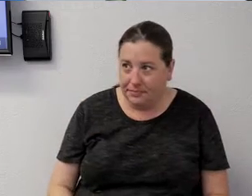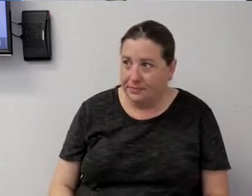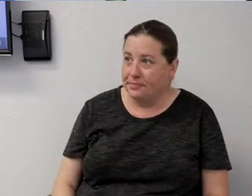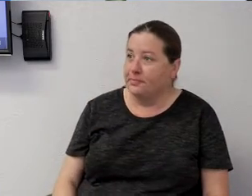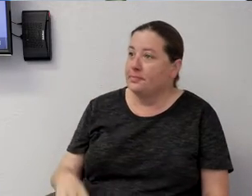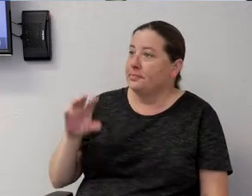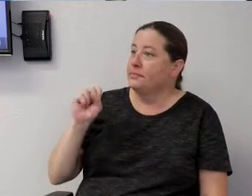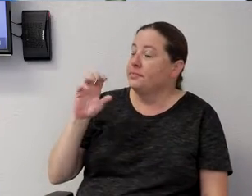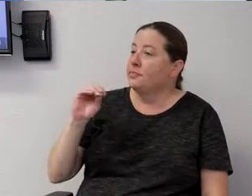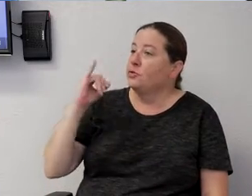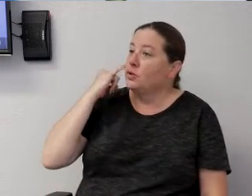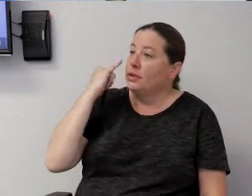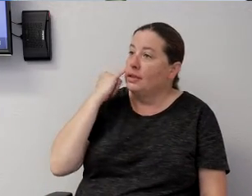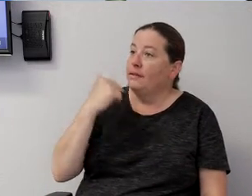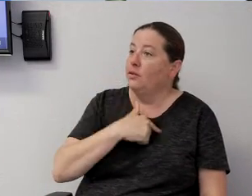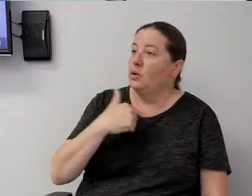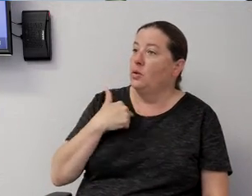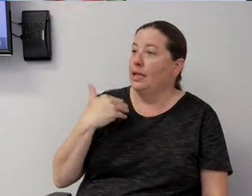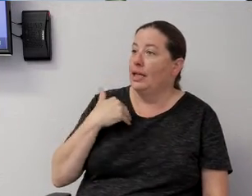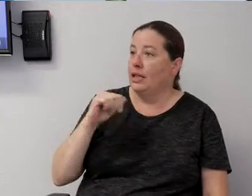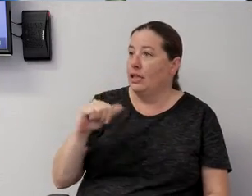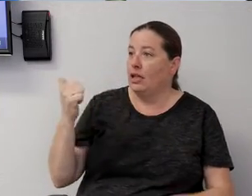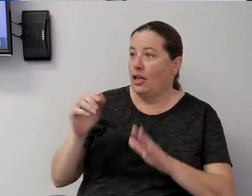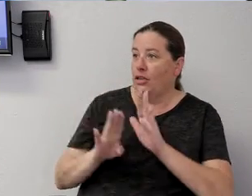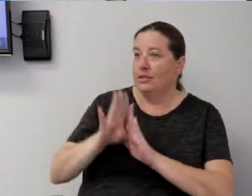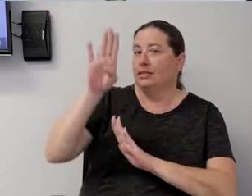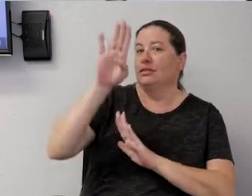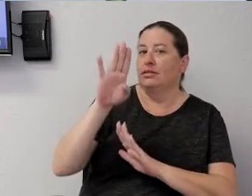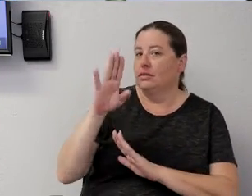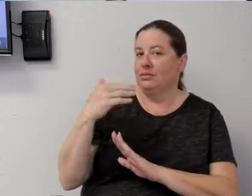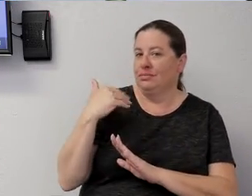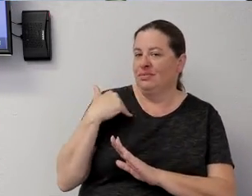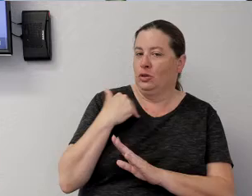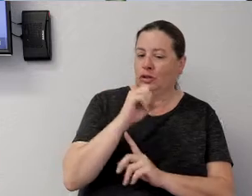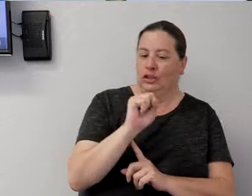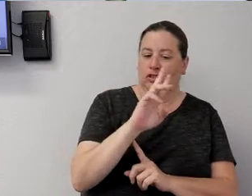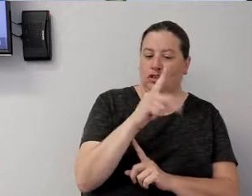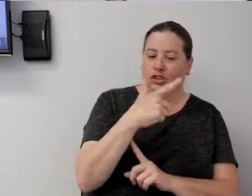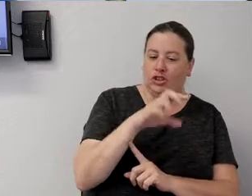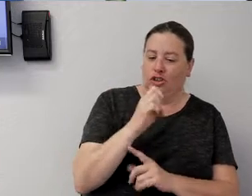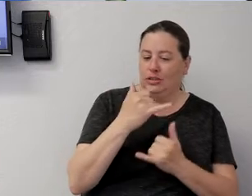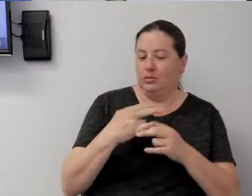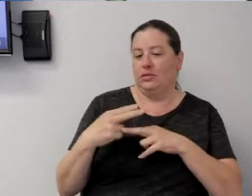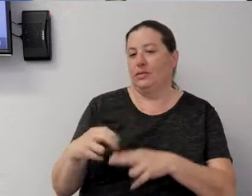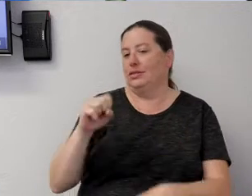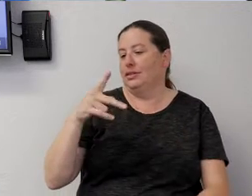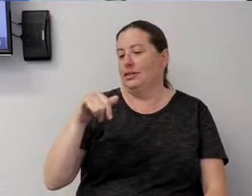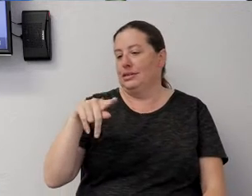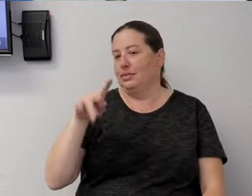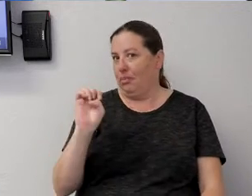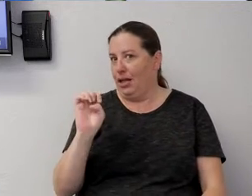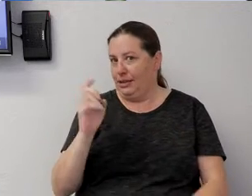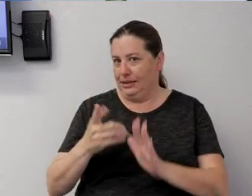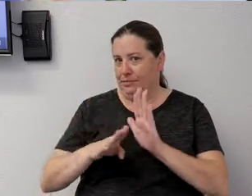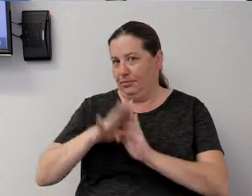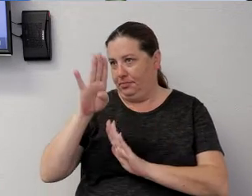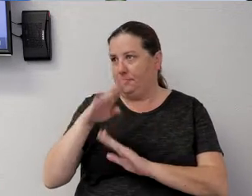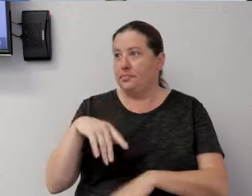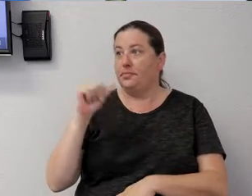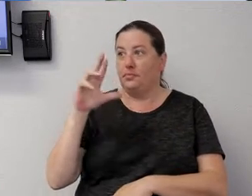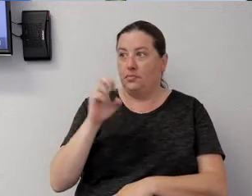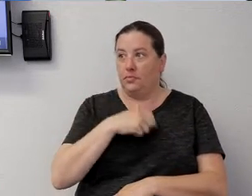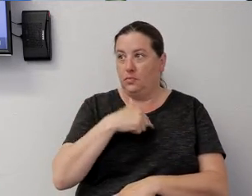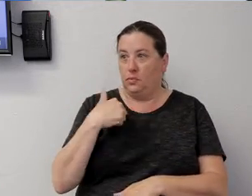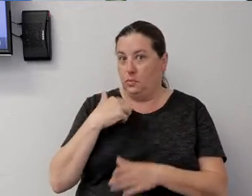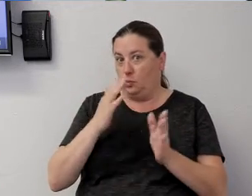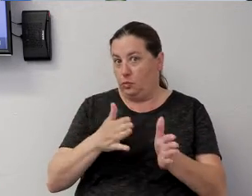So if we have another spike, we used to refer to this as a surge, but now we're calling it a spike, I guess. If we have another surge, are we